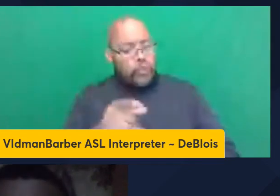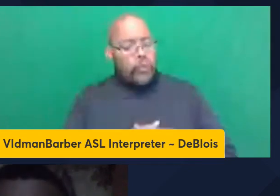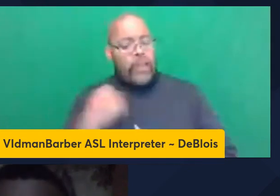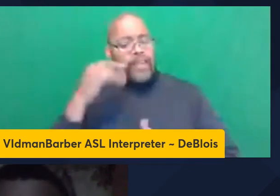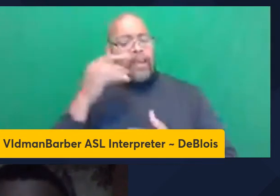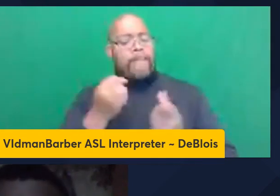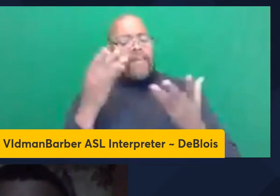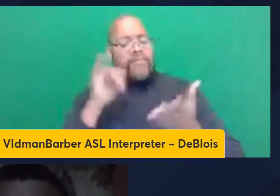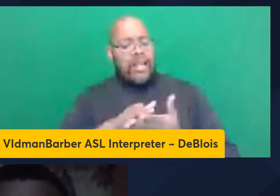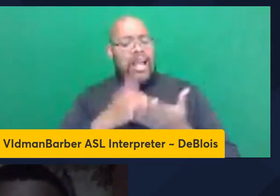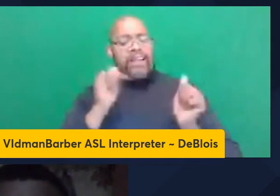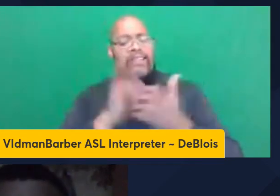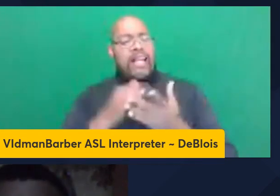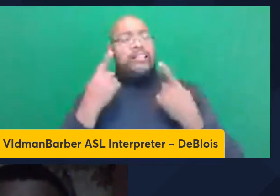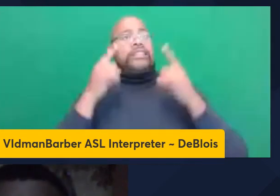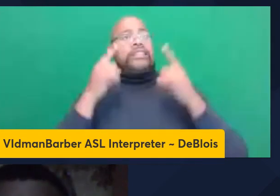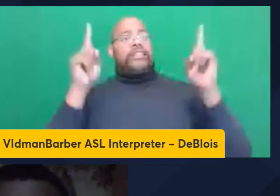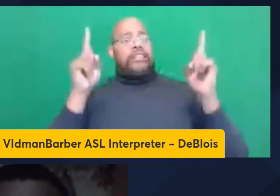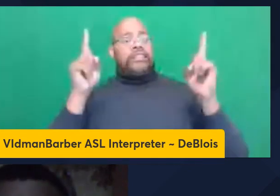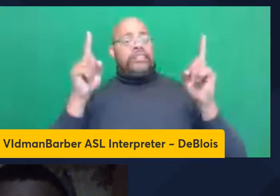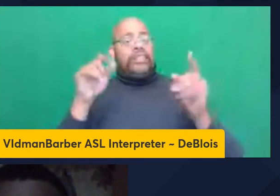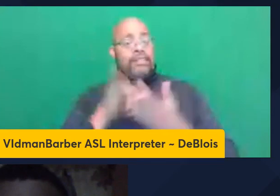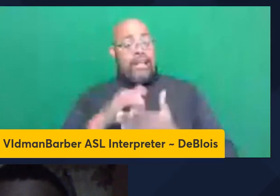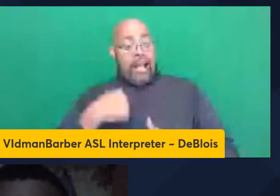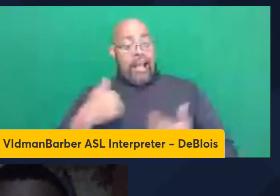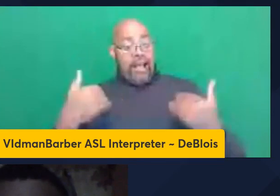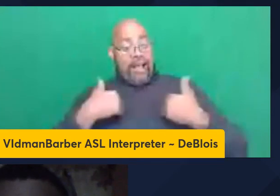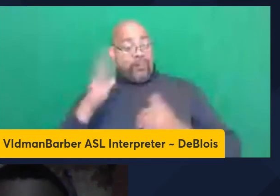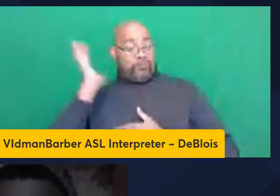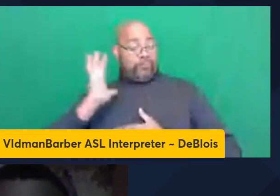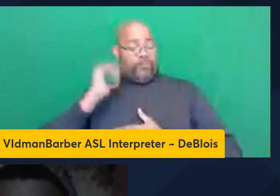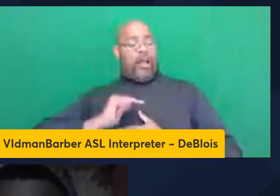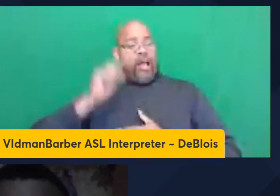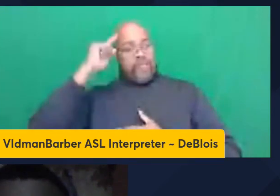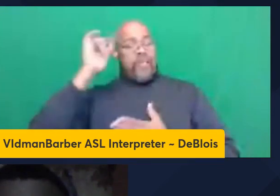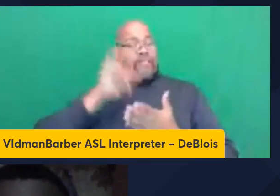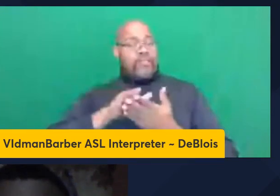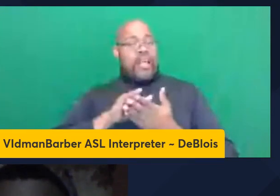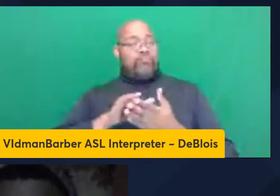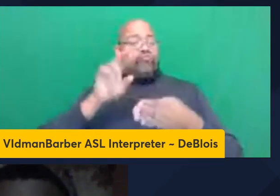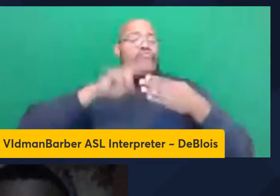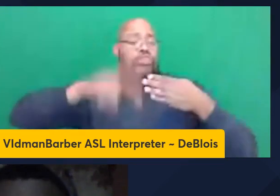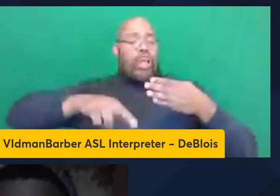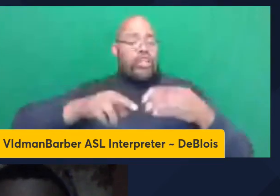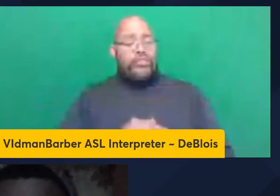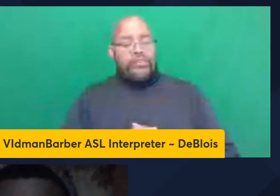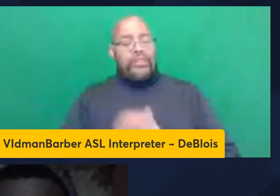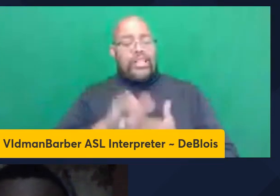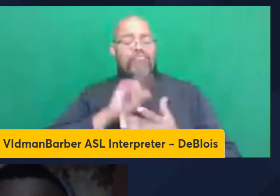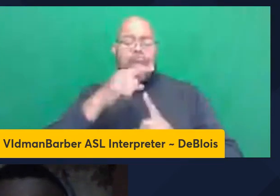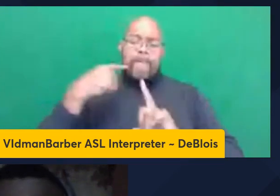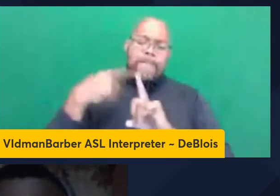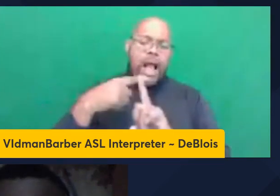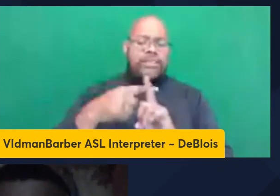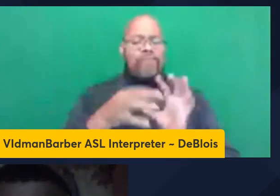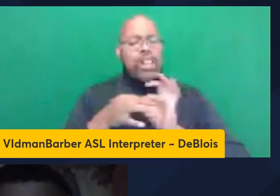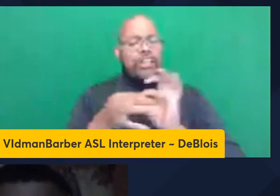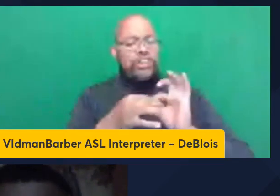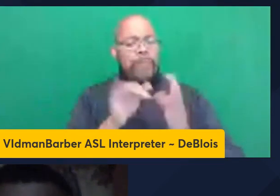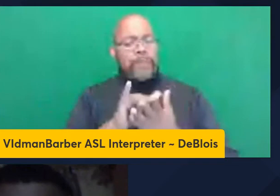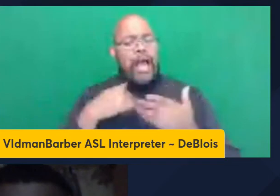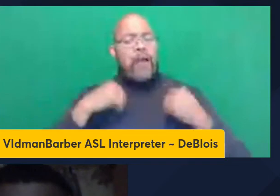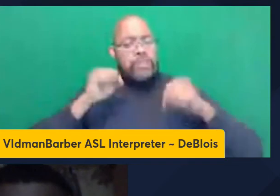of the successes that I've had, I think are a byproduct of the really positive relationships that I've